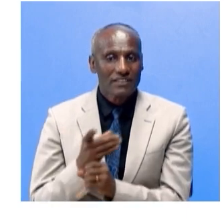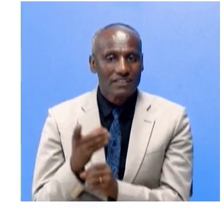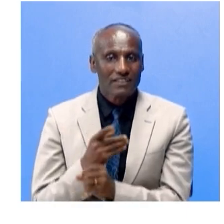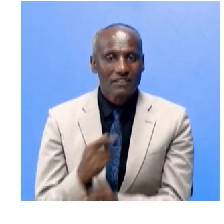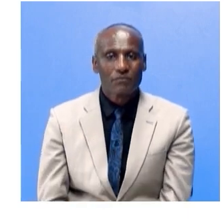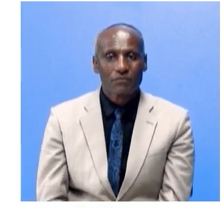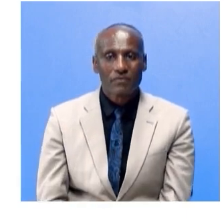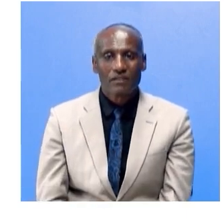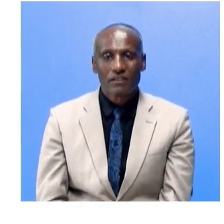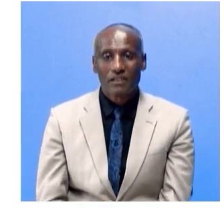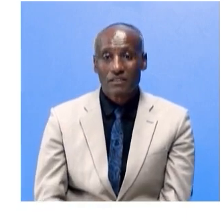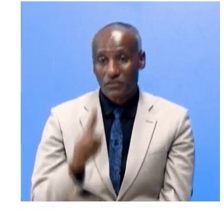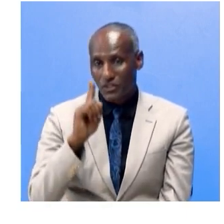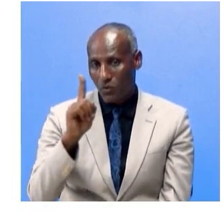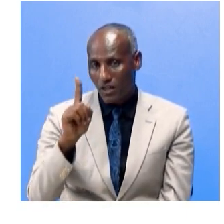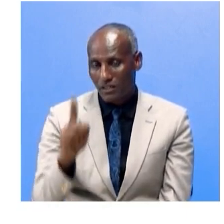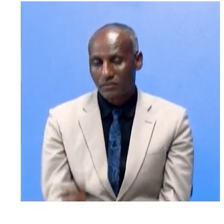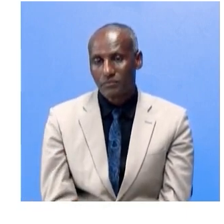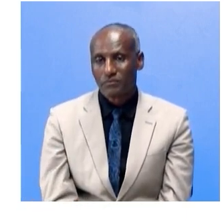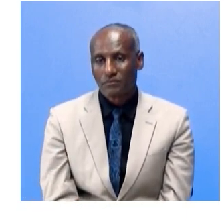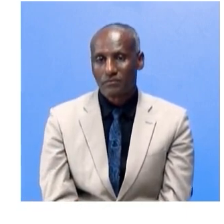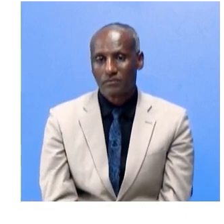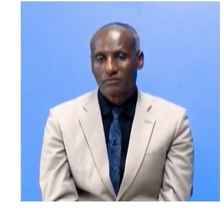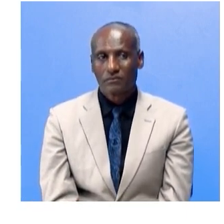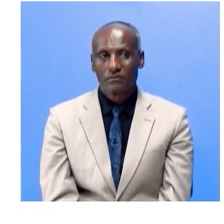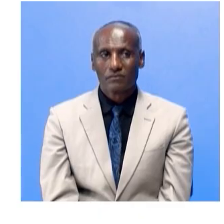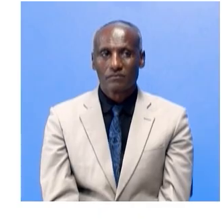Activity 1.